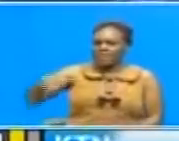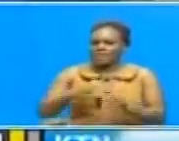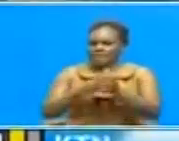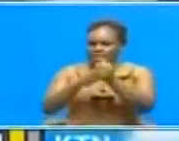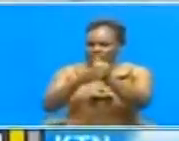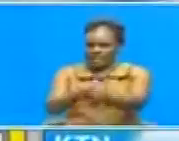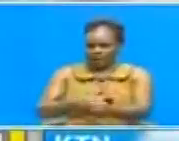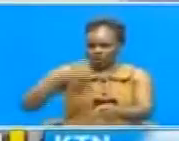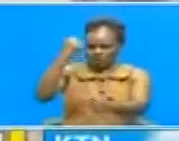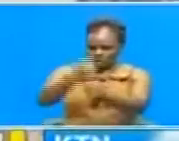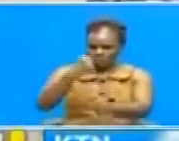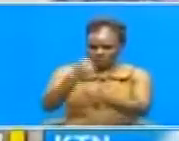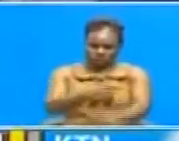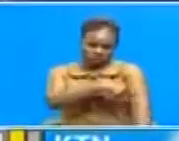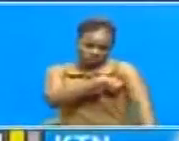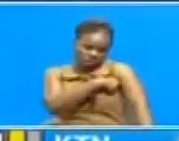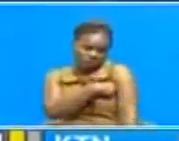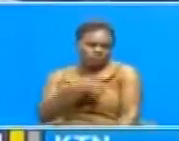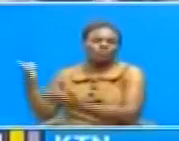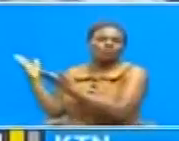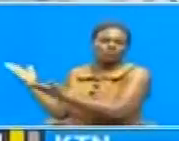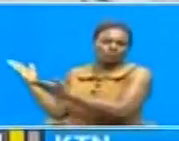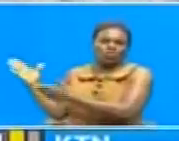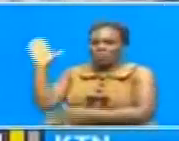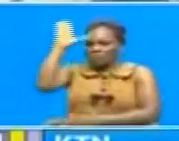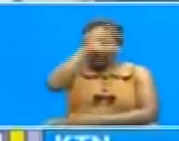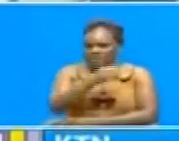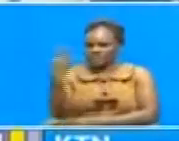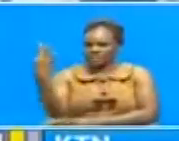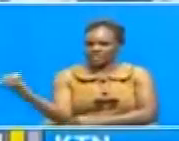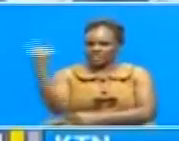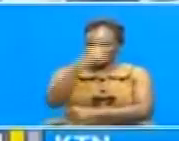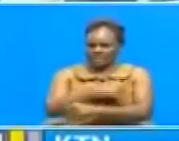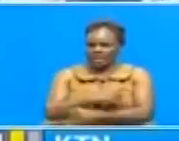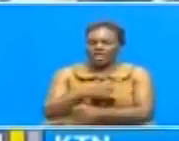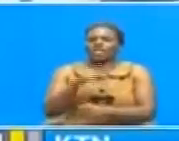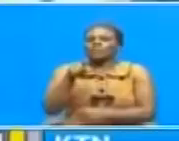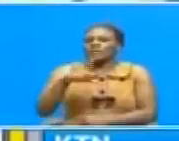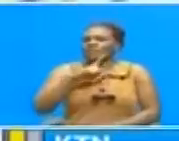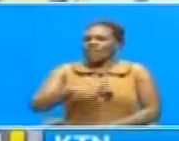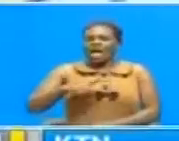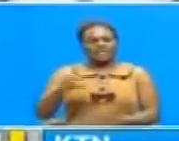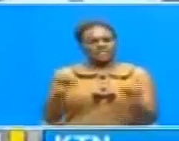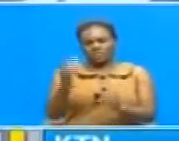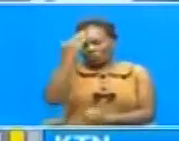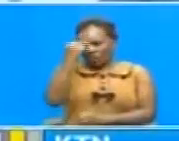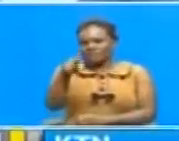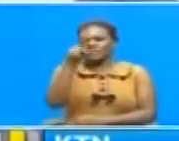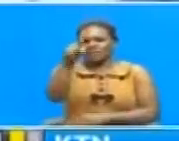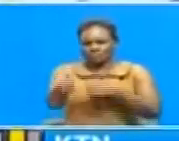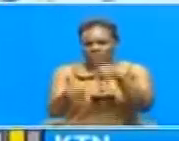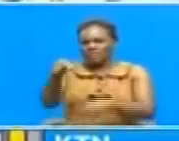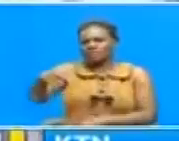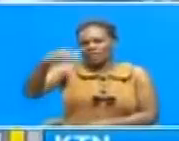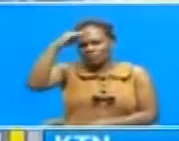the crackdown, this chief turned up after missing 3 days of work. But it was not his lucky day, following accusations